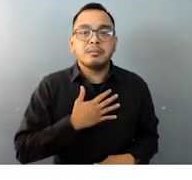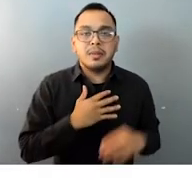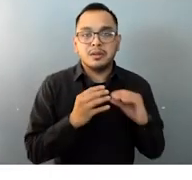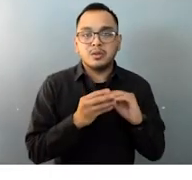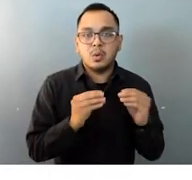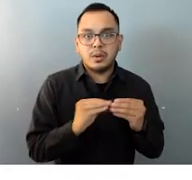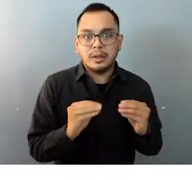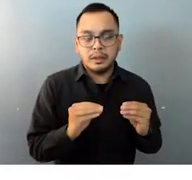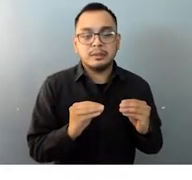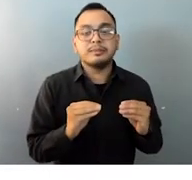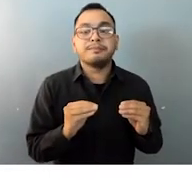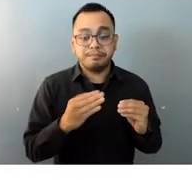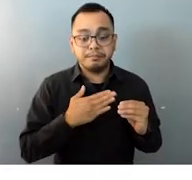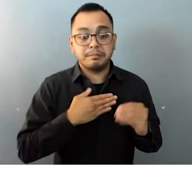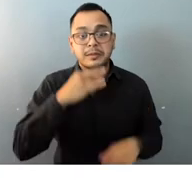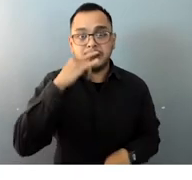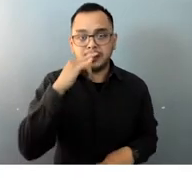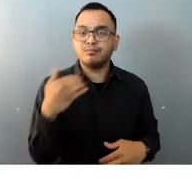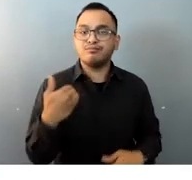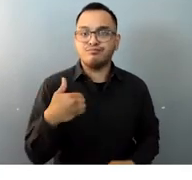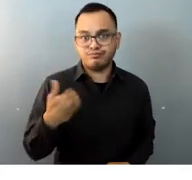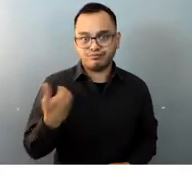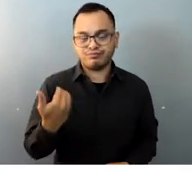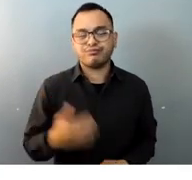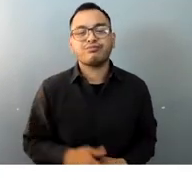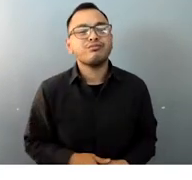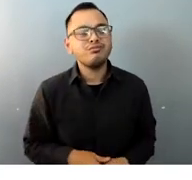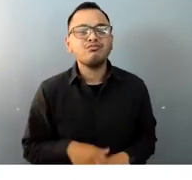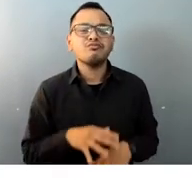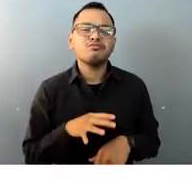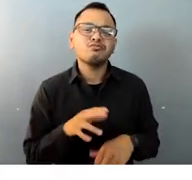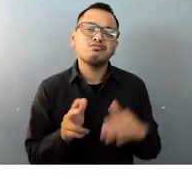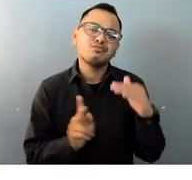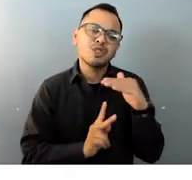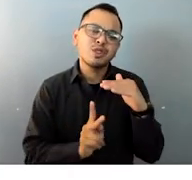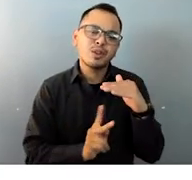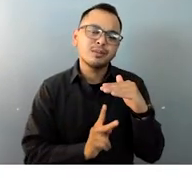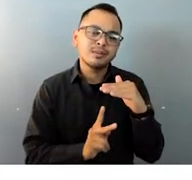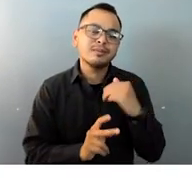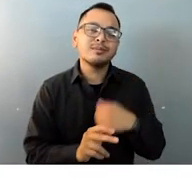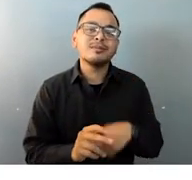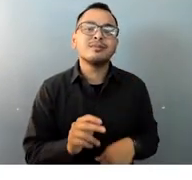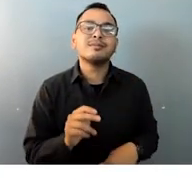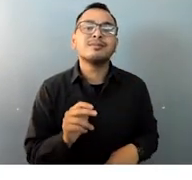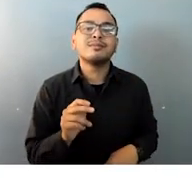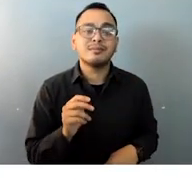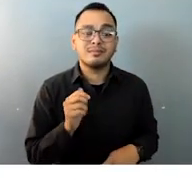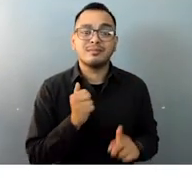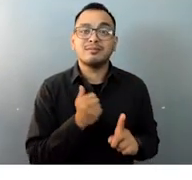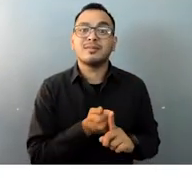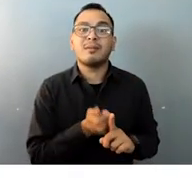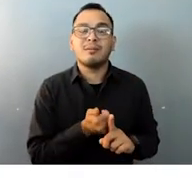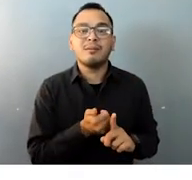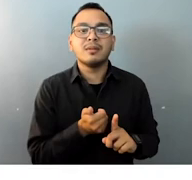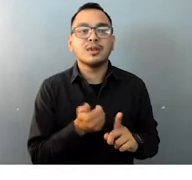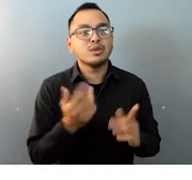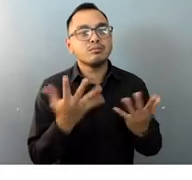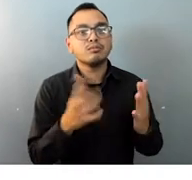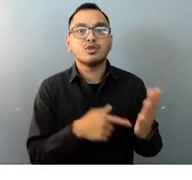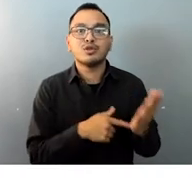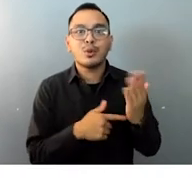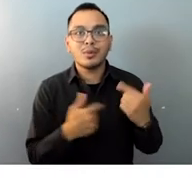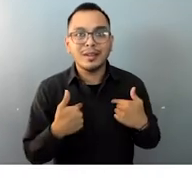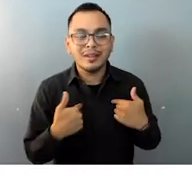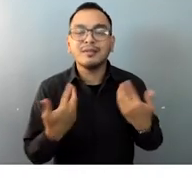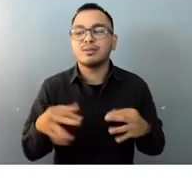too, you know, my story is that when my kid was very young, you know, as early as like kindergarten, he